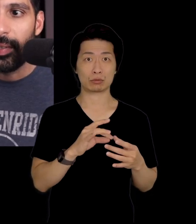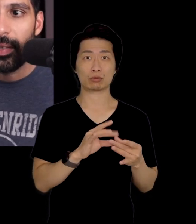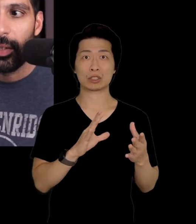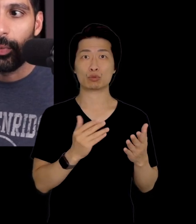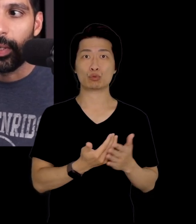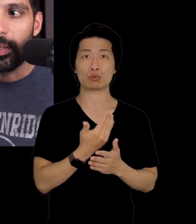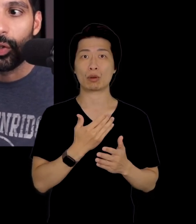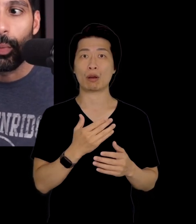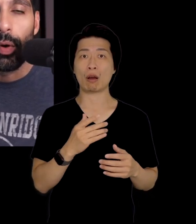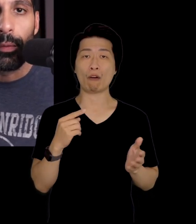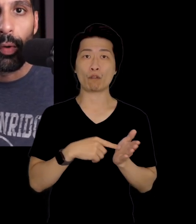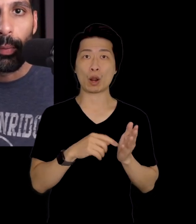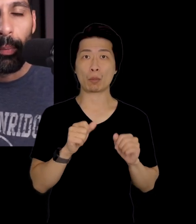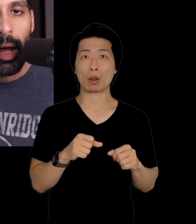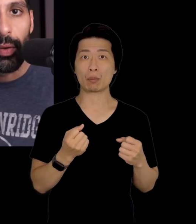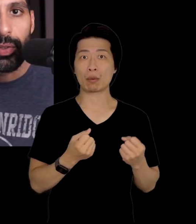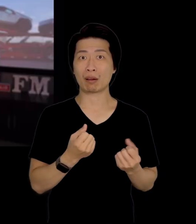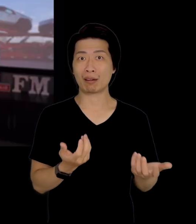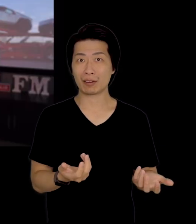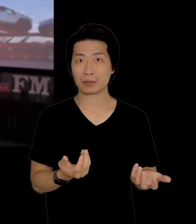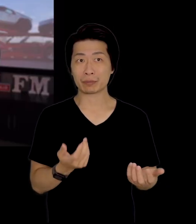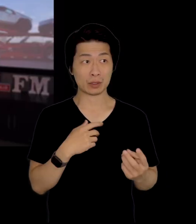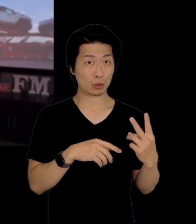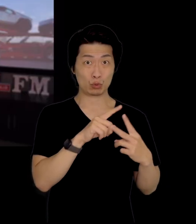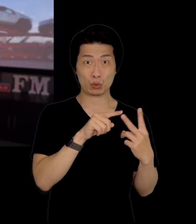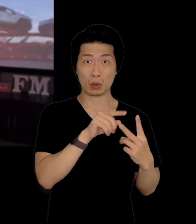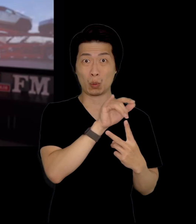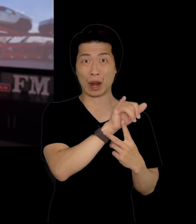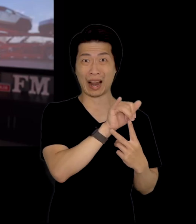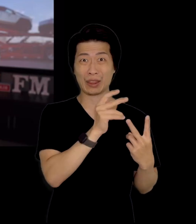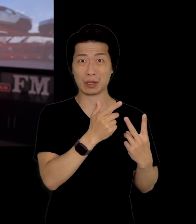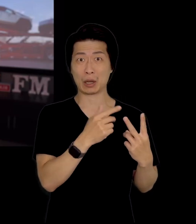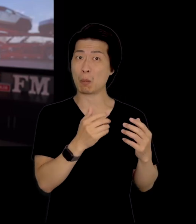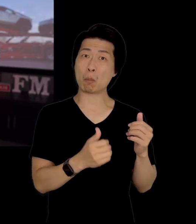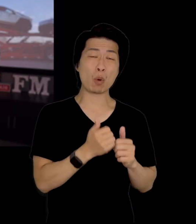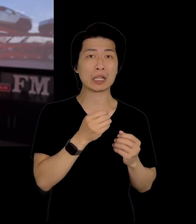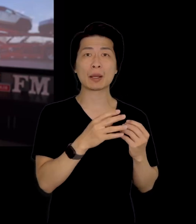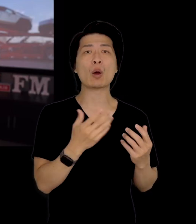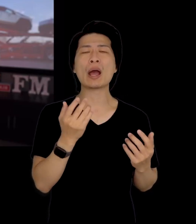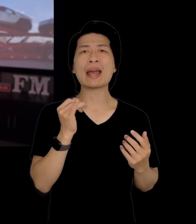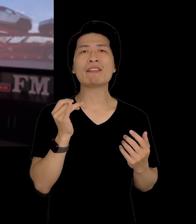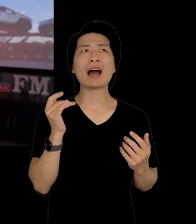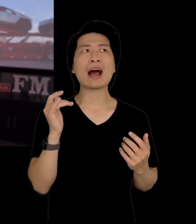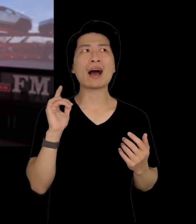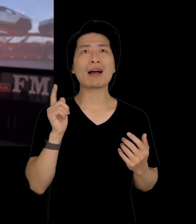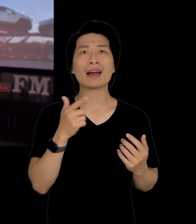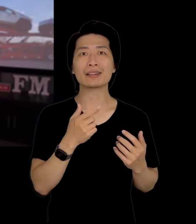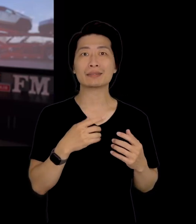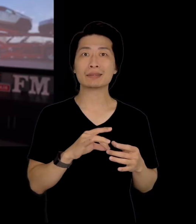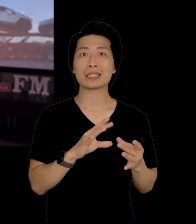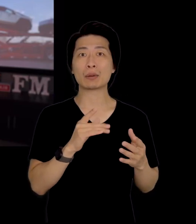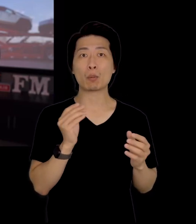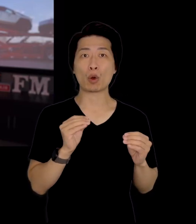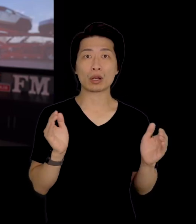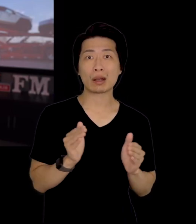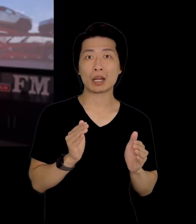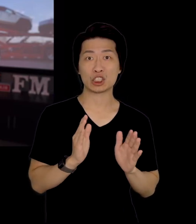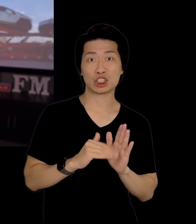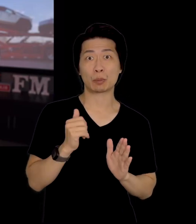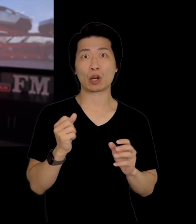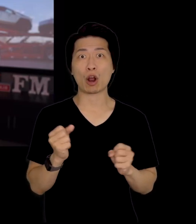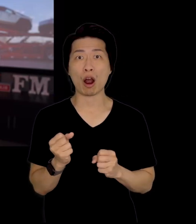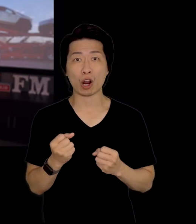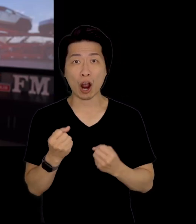when Tesla releases more affordable models. The two best-selling cars on that list, again, are the two most expensive. So what happens when they release a compact car